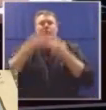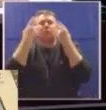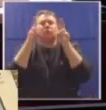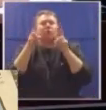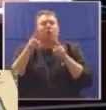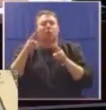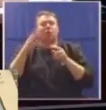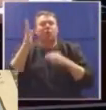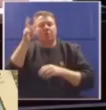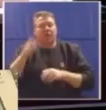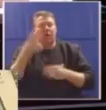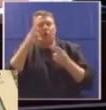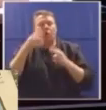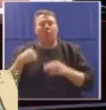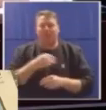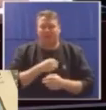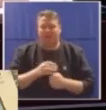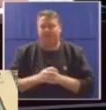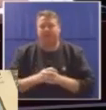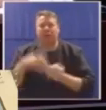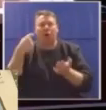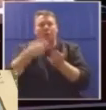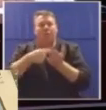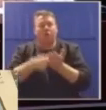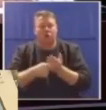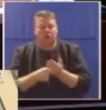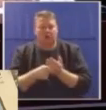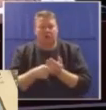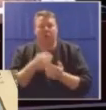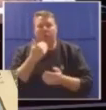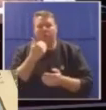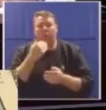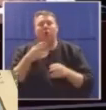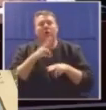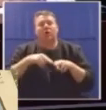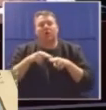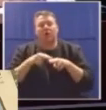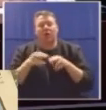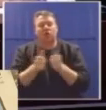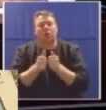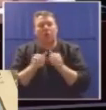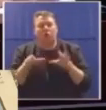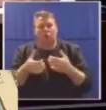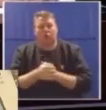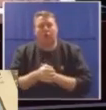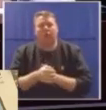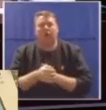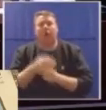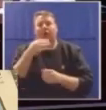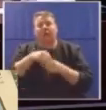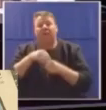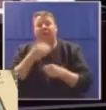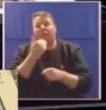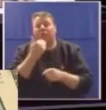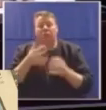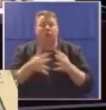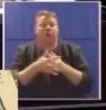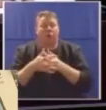Group, comprising of the United States of America, the United Kingdom,